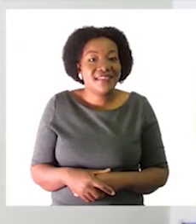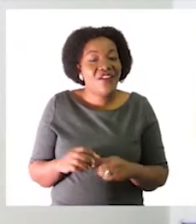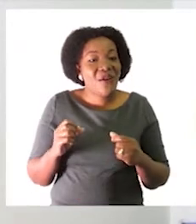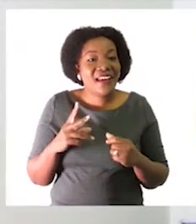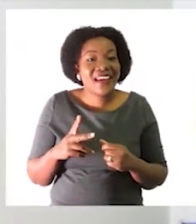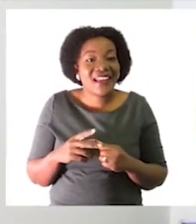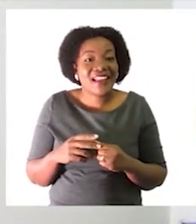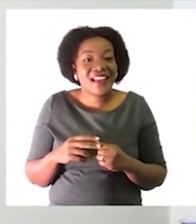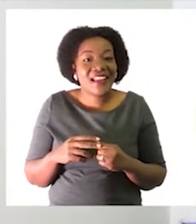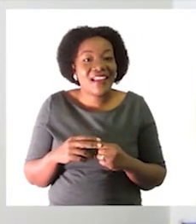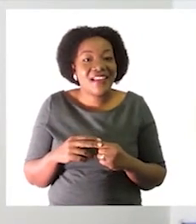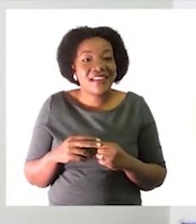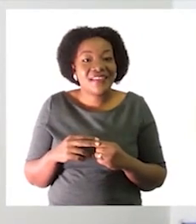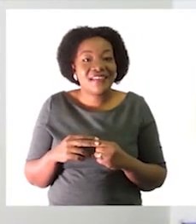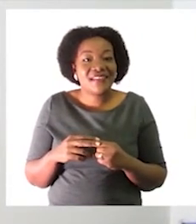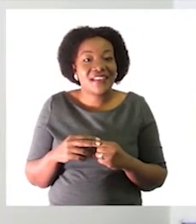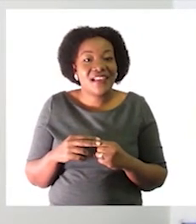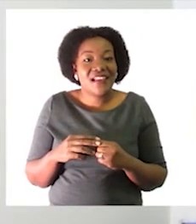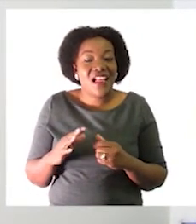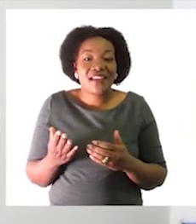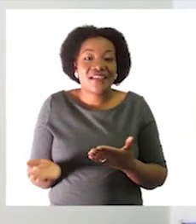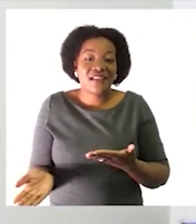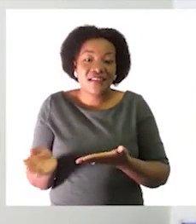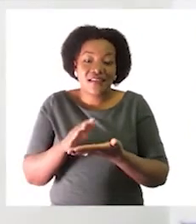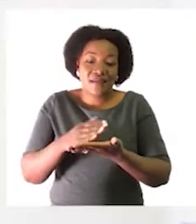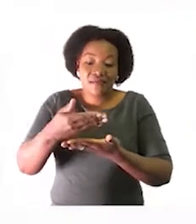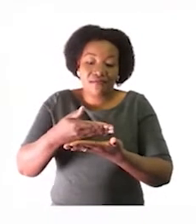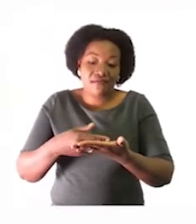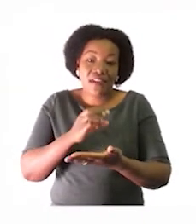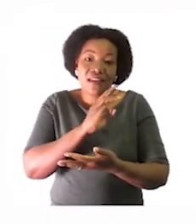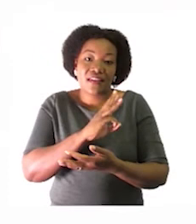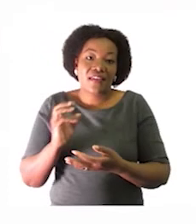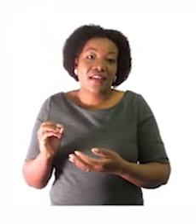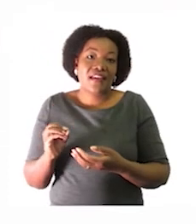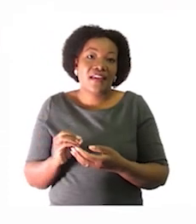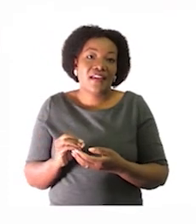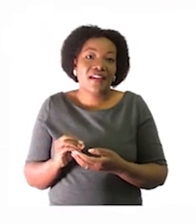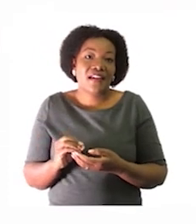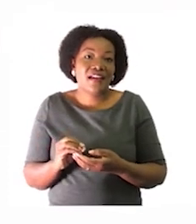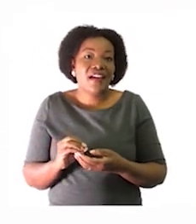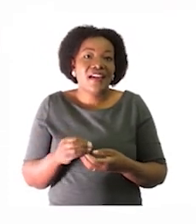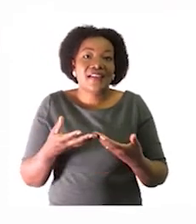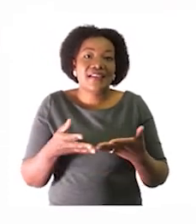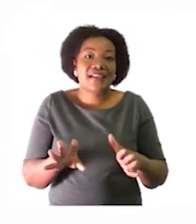Okay, I would like for us to turn to page 3. Let us quickly warm up by counting.